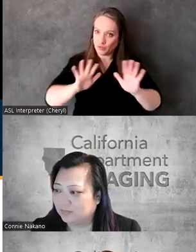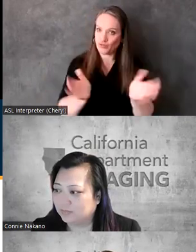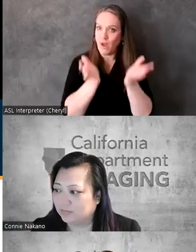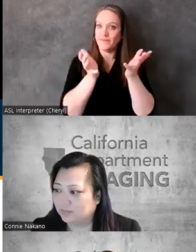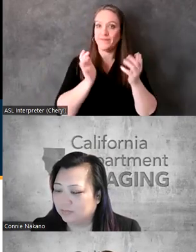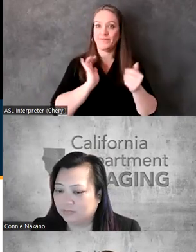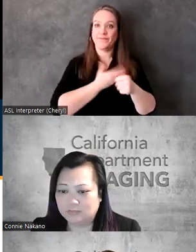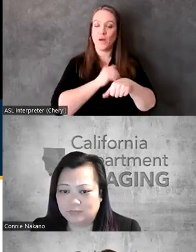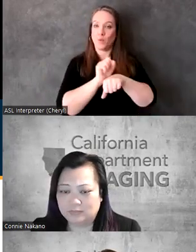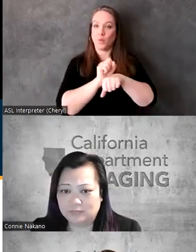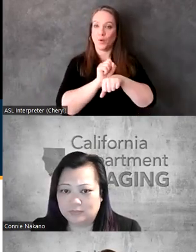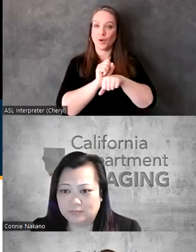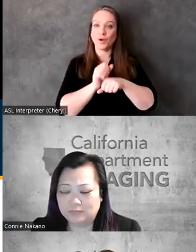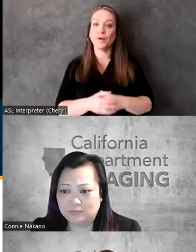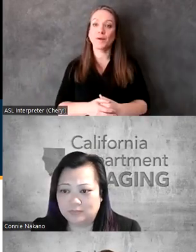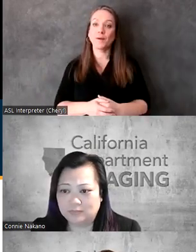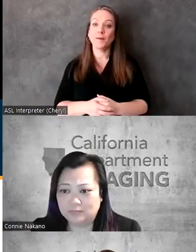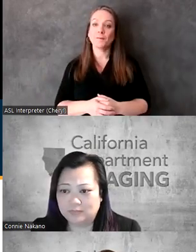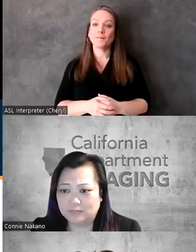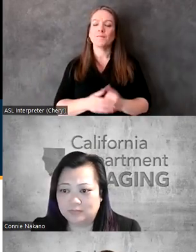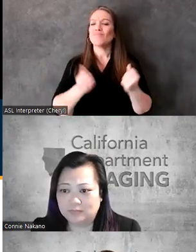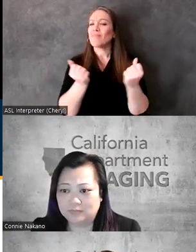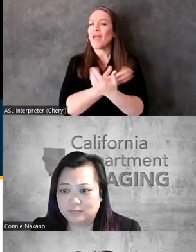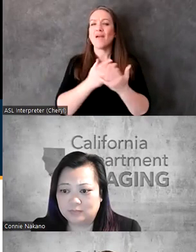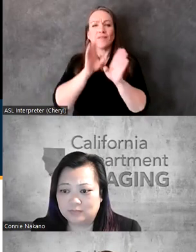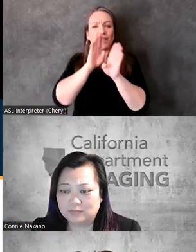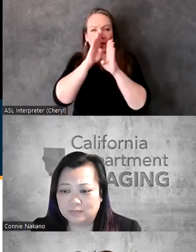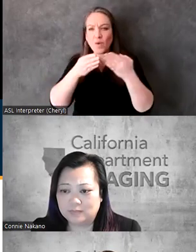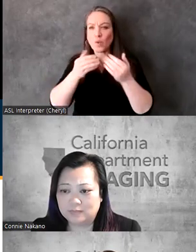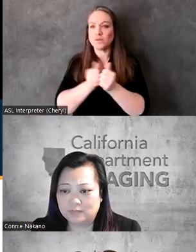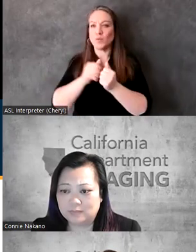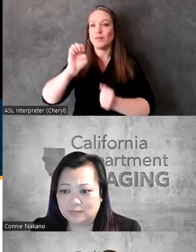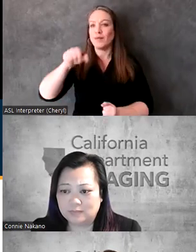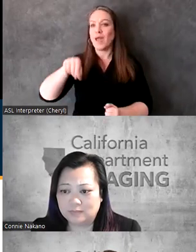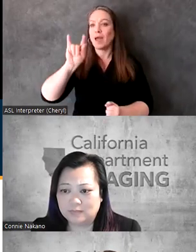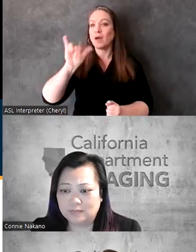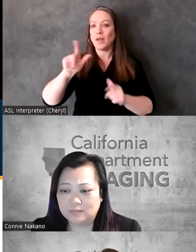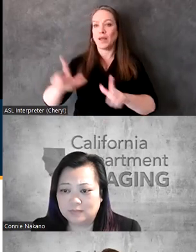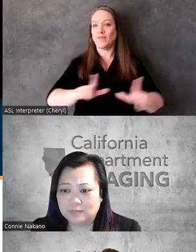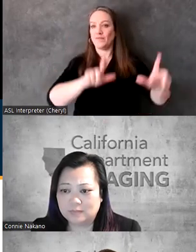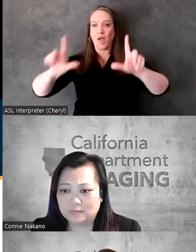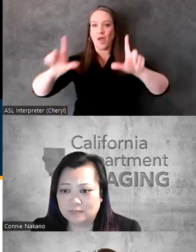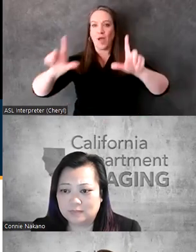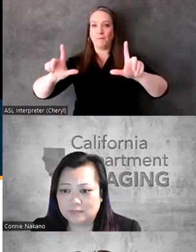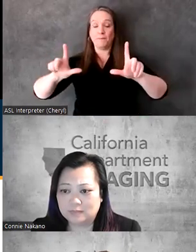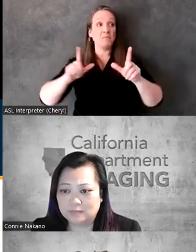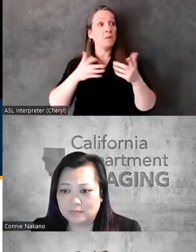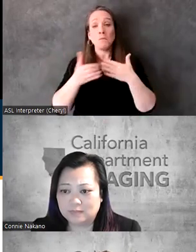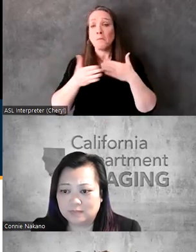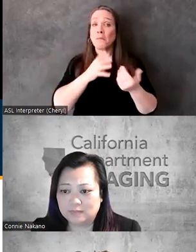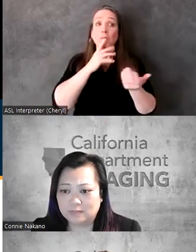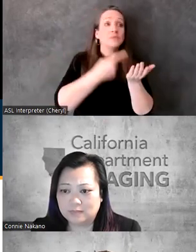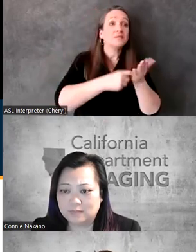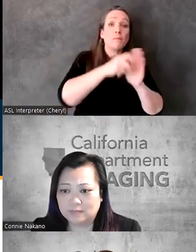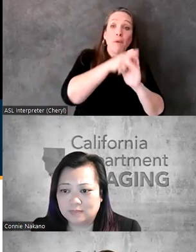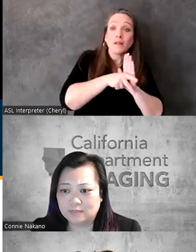and focuses everything in an equity lens across all policy and research efforts. So